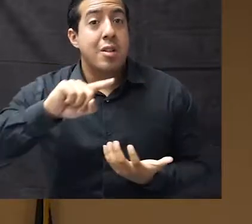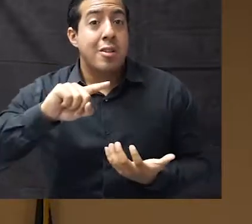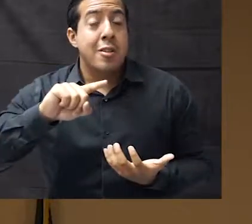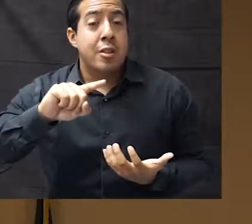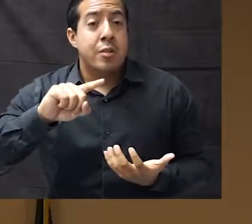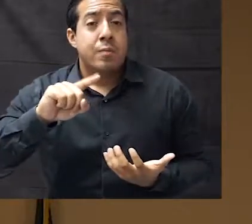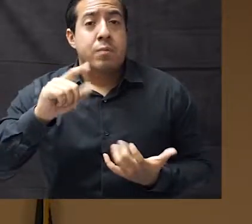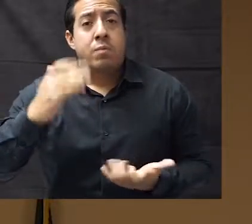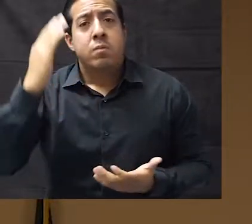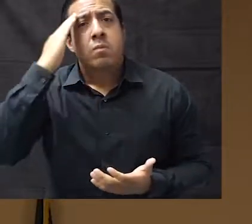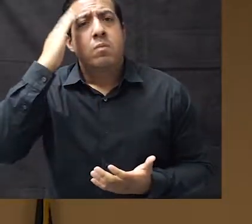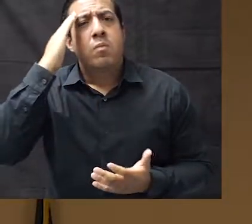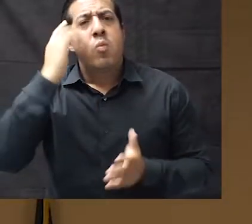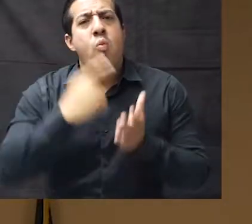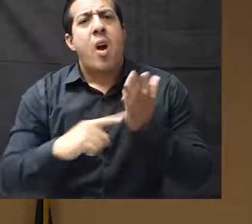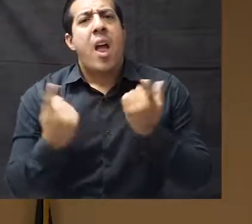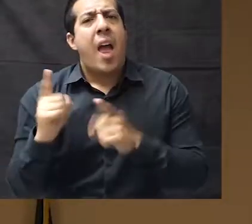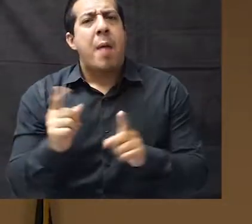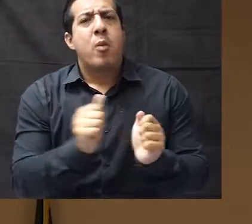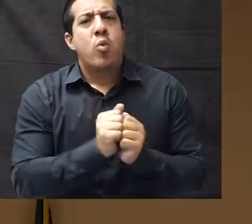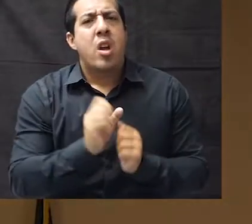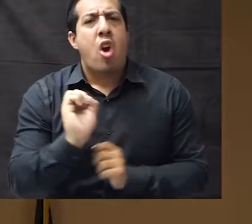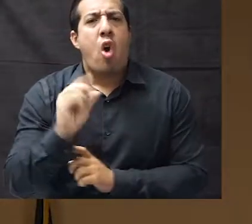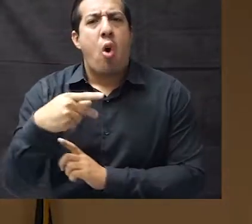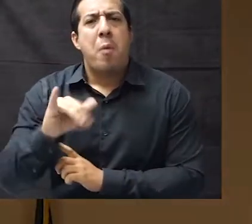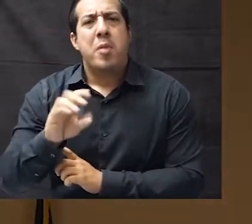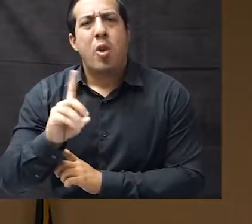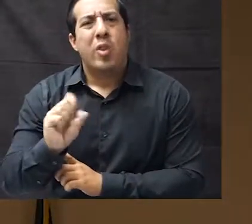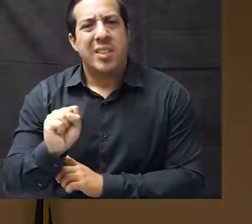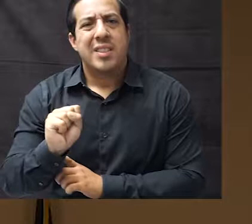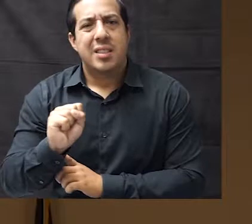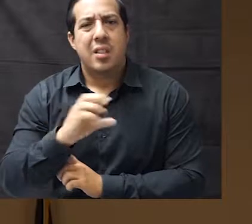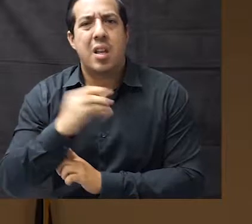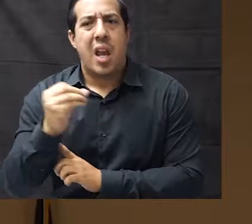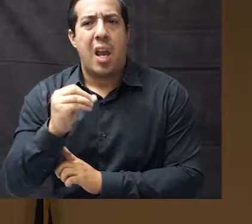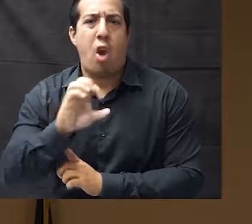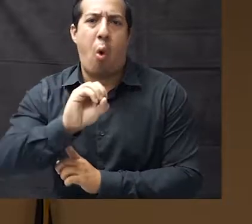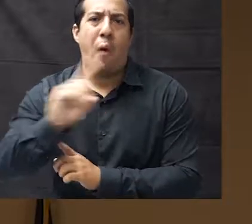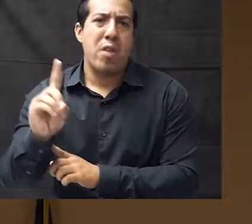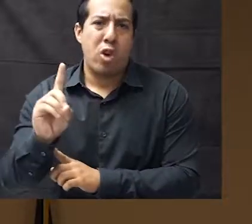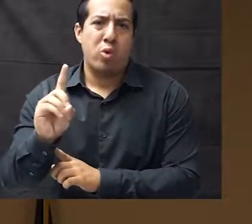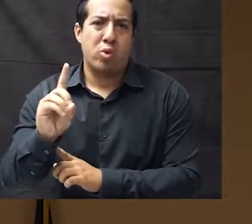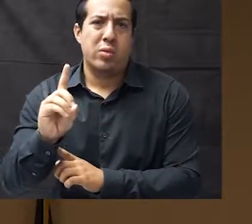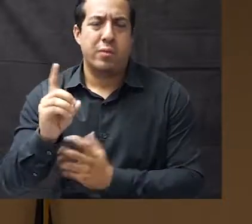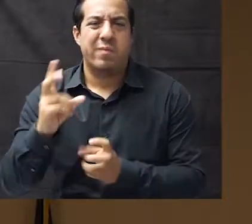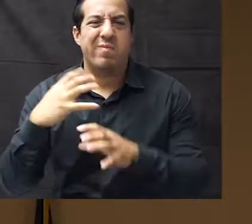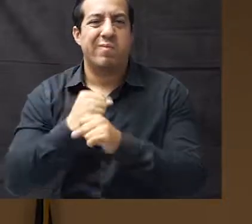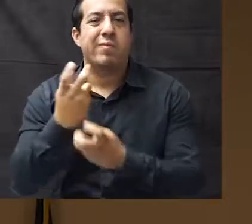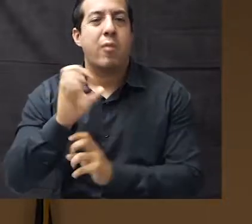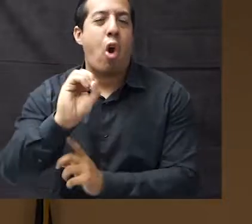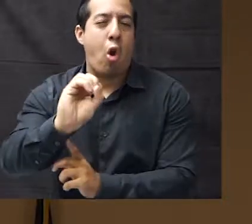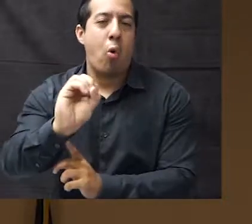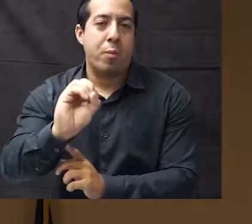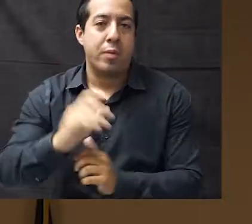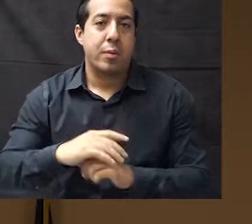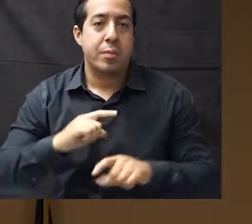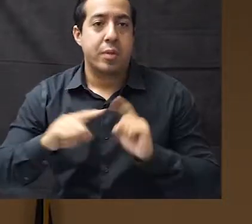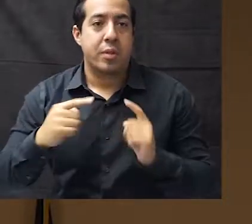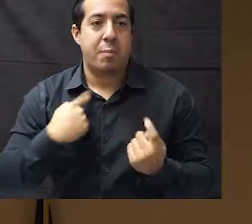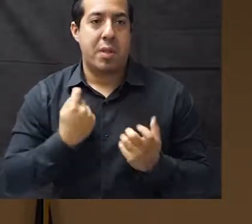So hopefully you all are aware of some of what's going on with opioids and drug overdoses in the country.